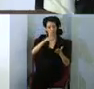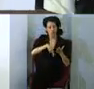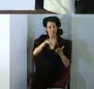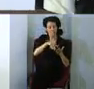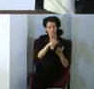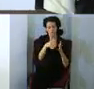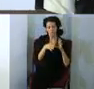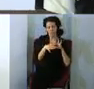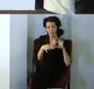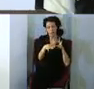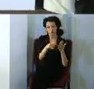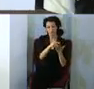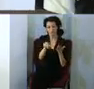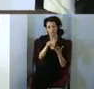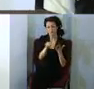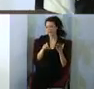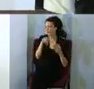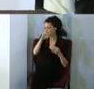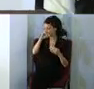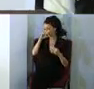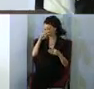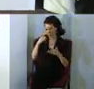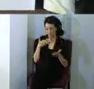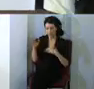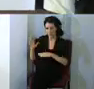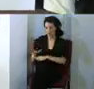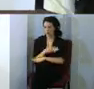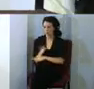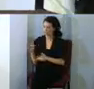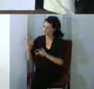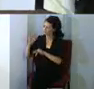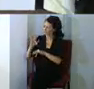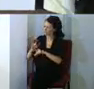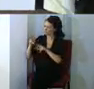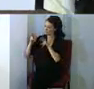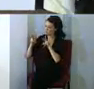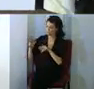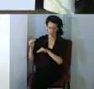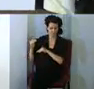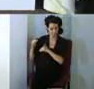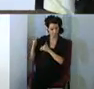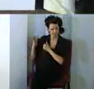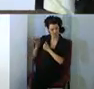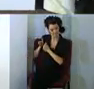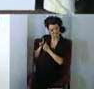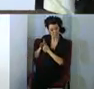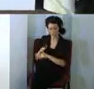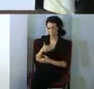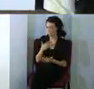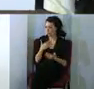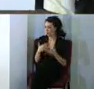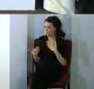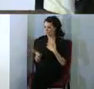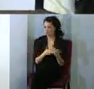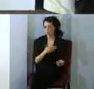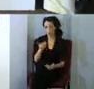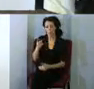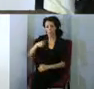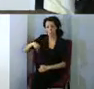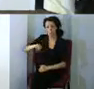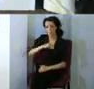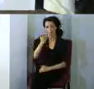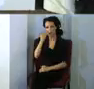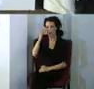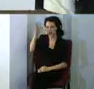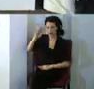through the music. Perhaps it will be through the gentle touch of the neighbor who sat next to us. However it is, God, we know that you will meet our needs because